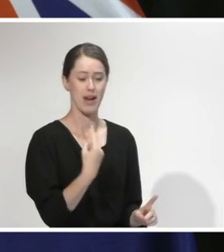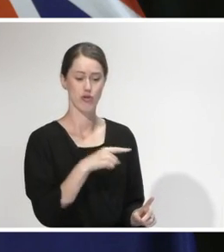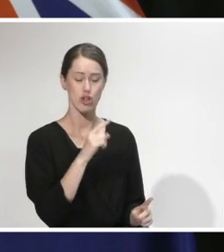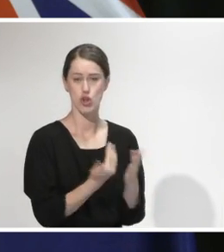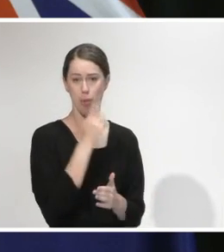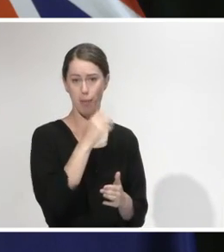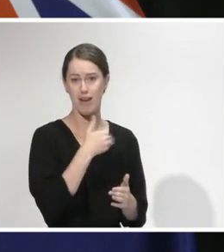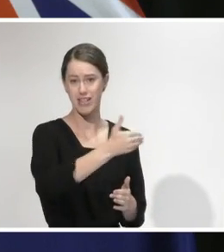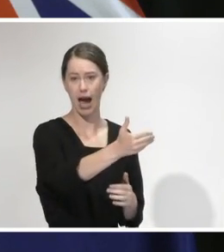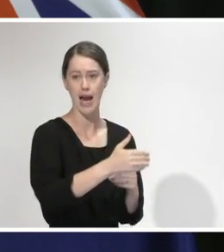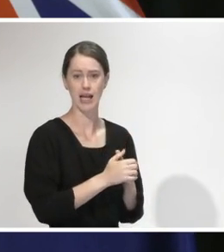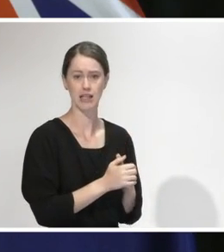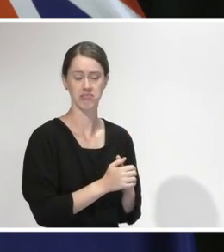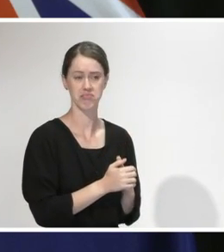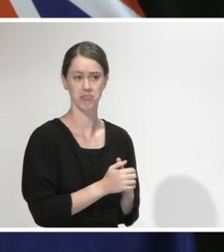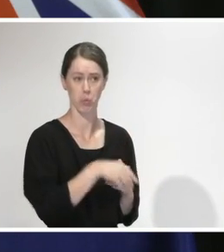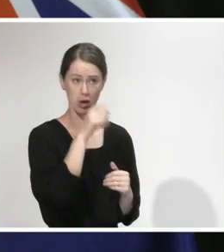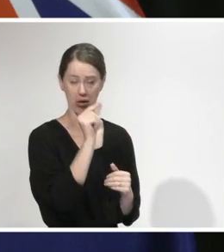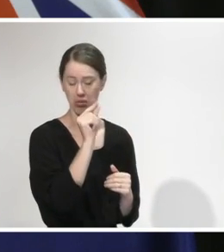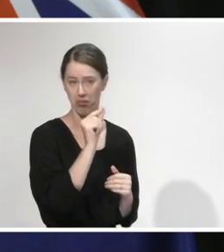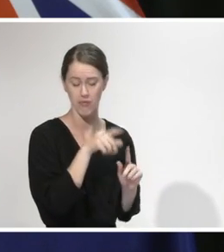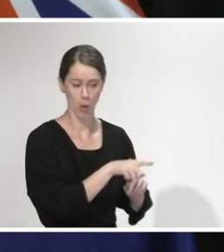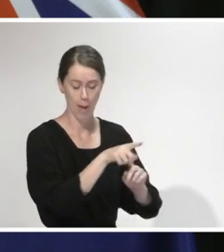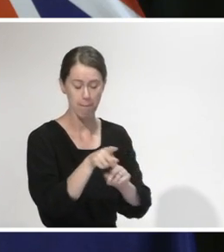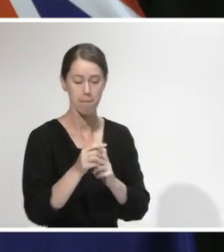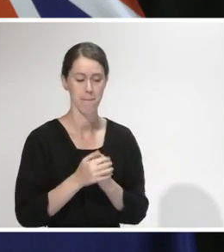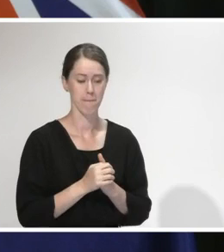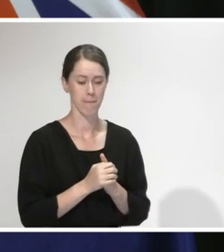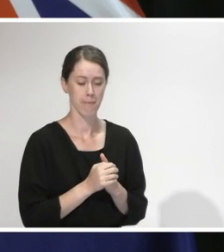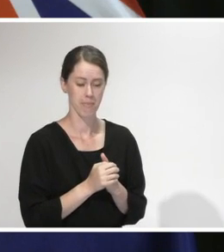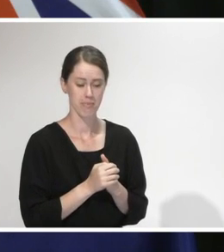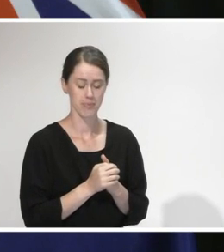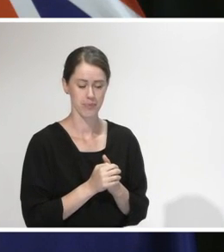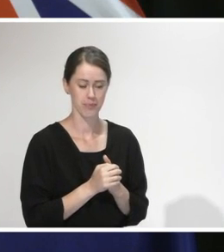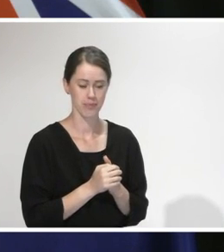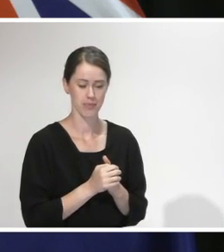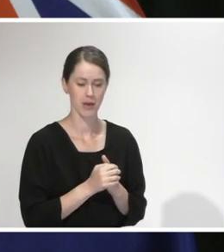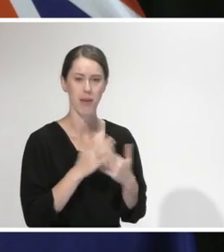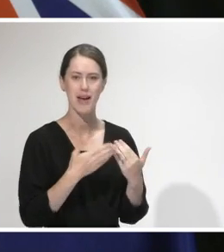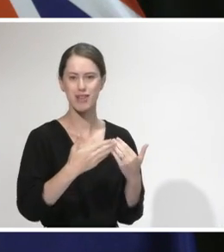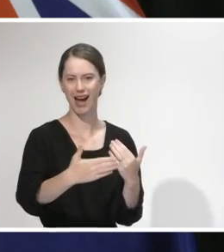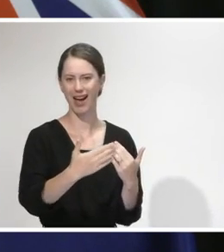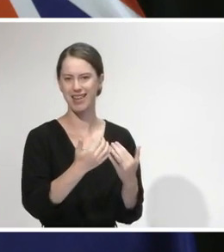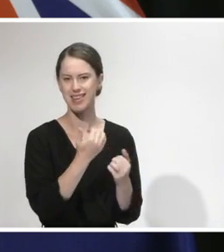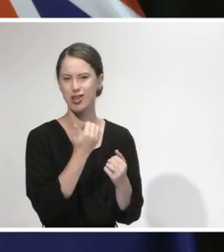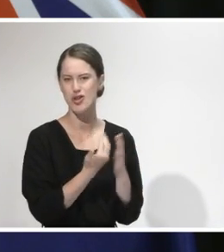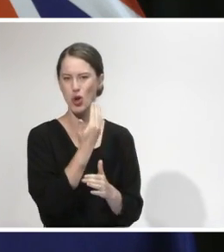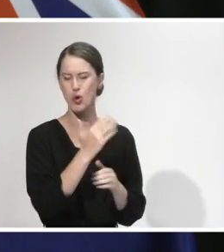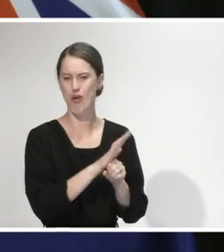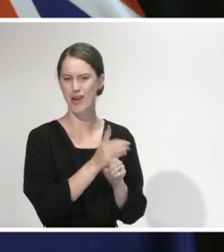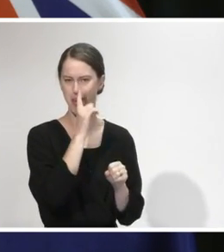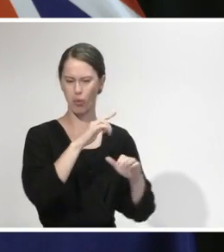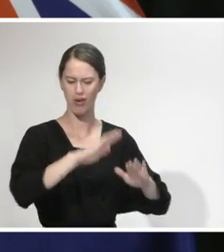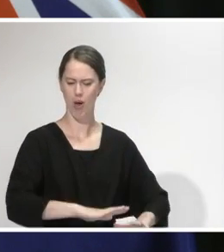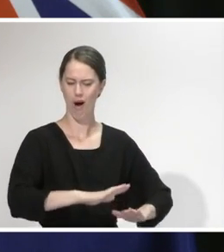would say the capacity now is around 100. What I can say is that, of course, our number of cases per day is now much smaller, and also the number